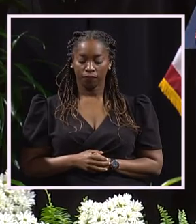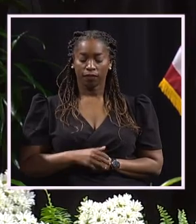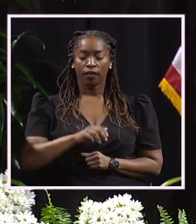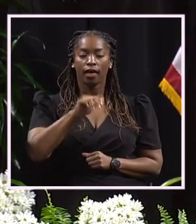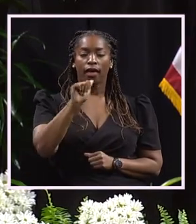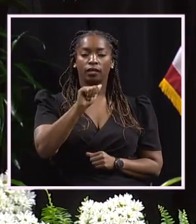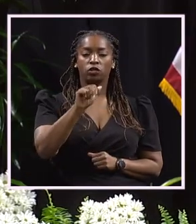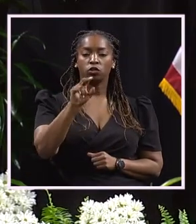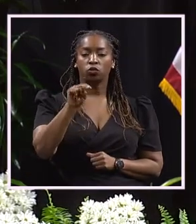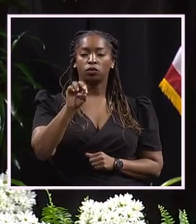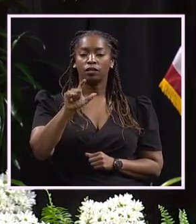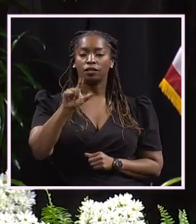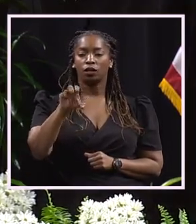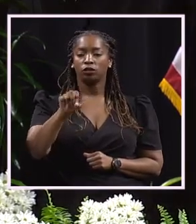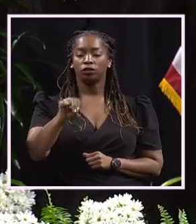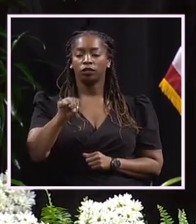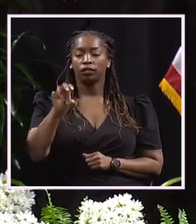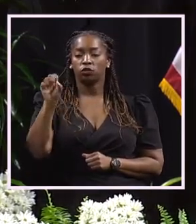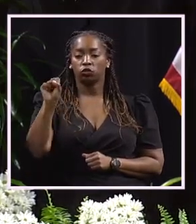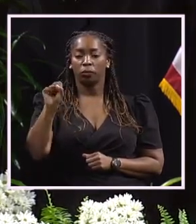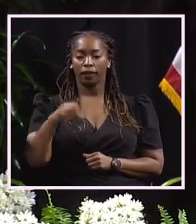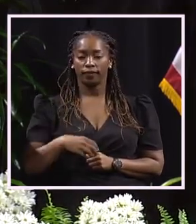Andrew Nelson Studevant.